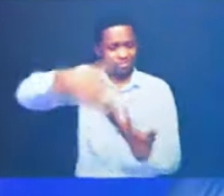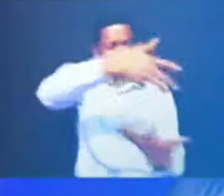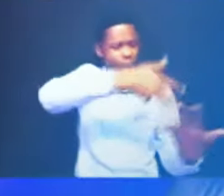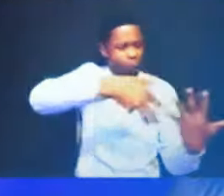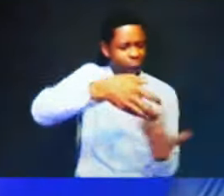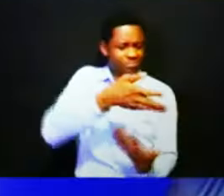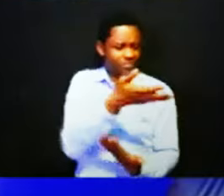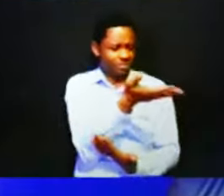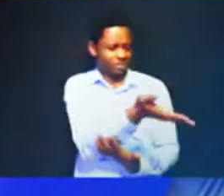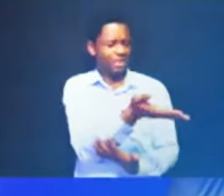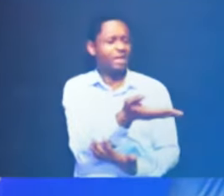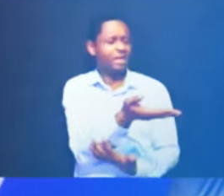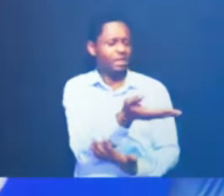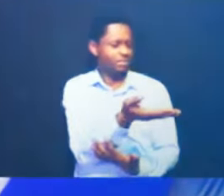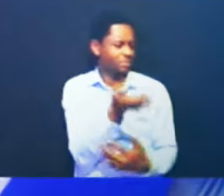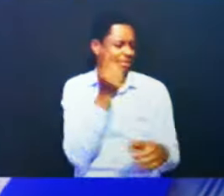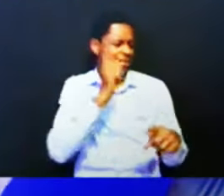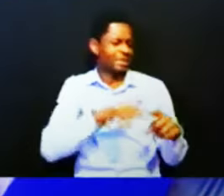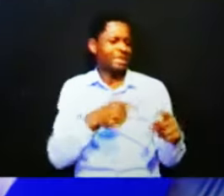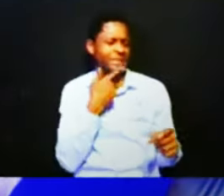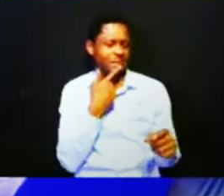offend me.